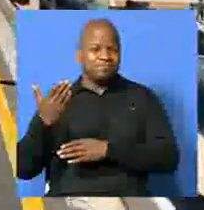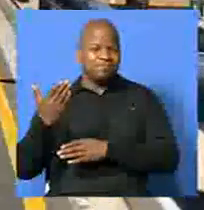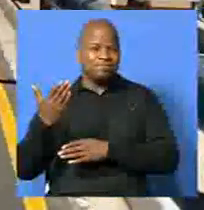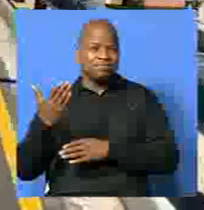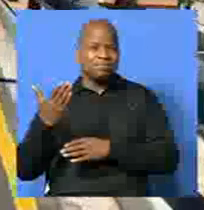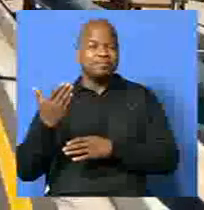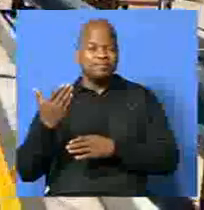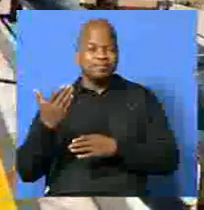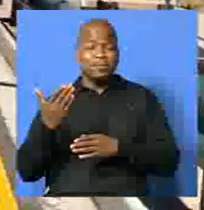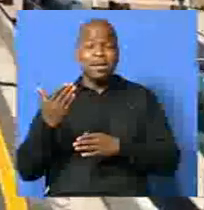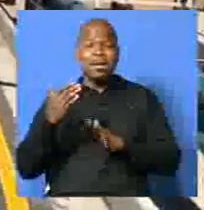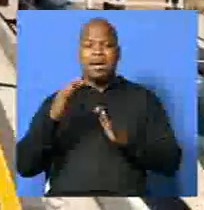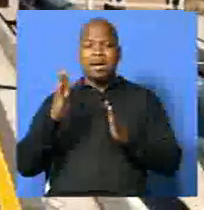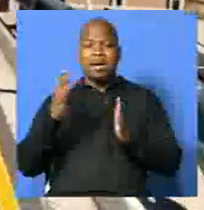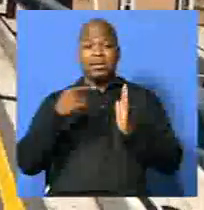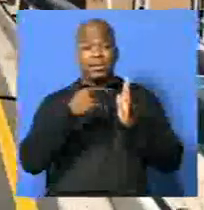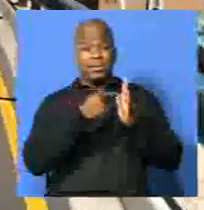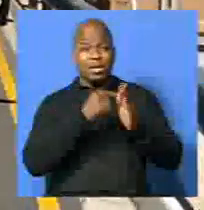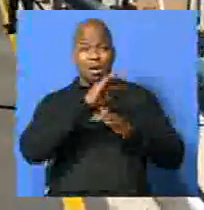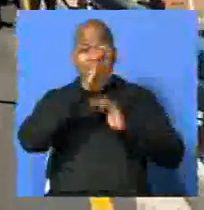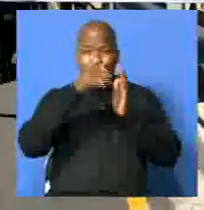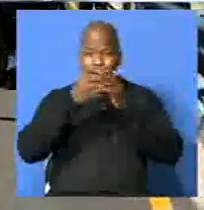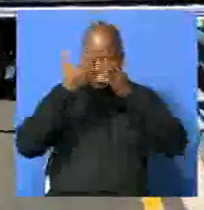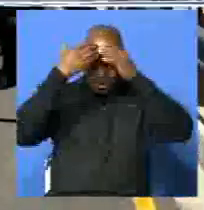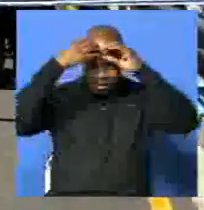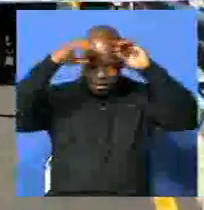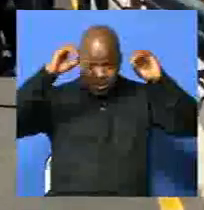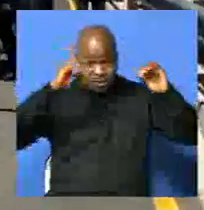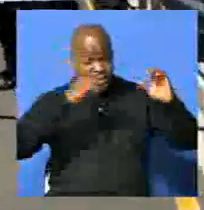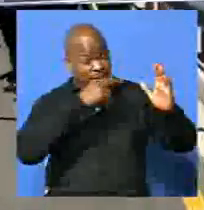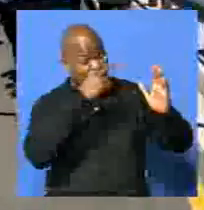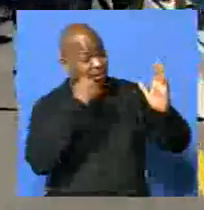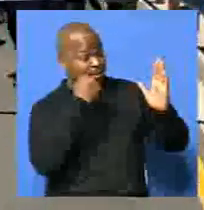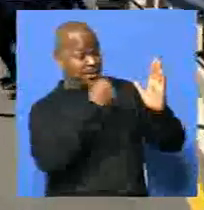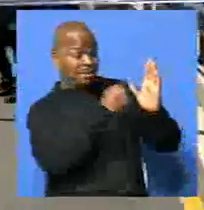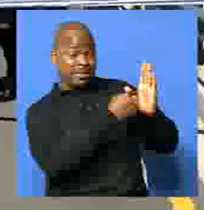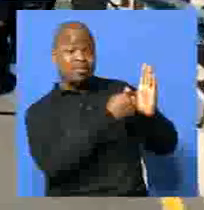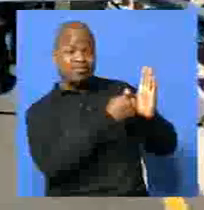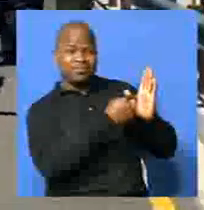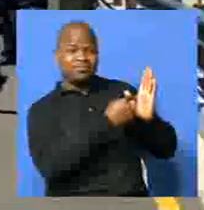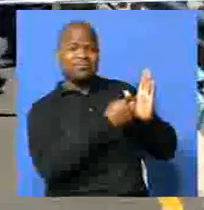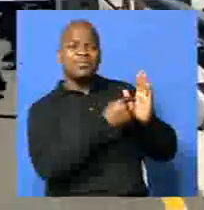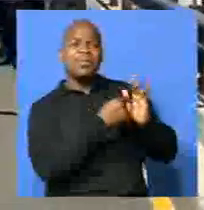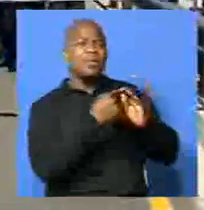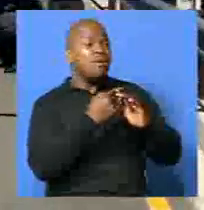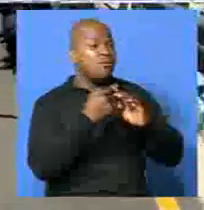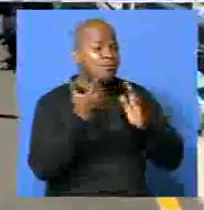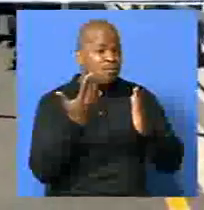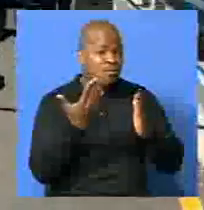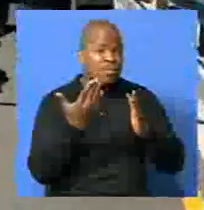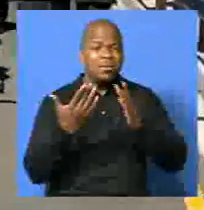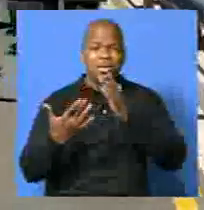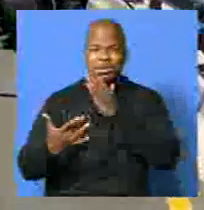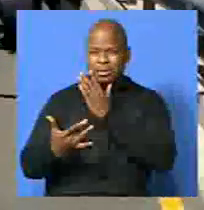yone tsela yone jaaka ne re bona batautena botlhe jaaka bona tota mo ditshwantsheng tsa gago ke ditshwantse tse e le gore re di tsaya ka maranyane